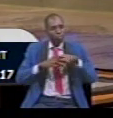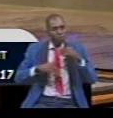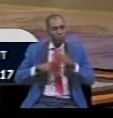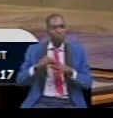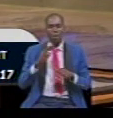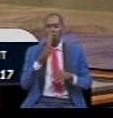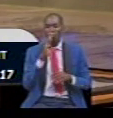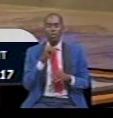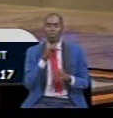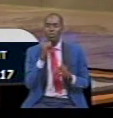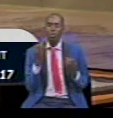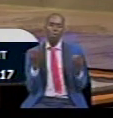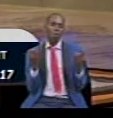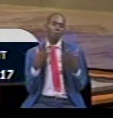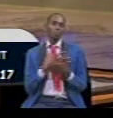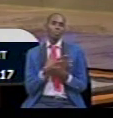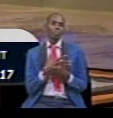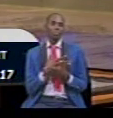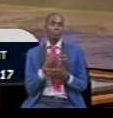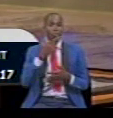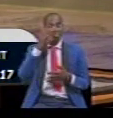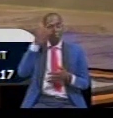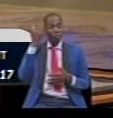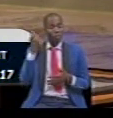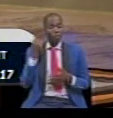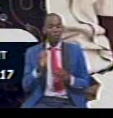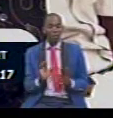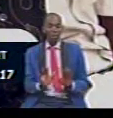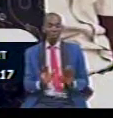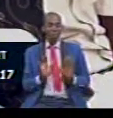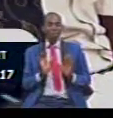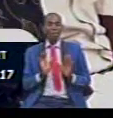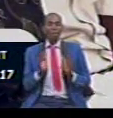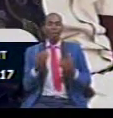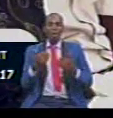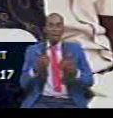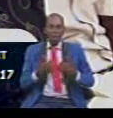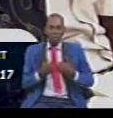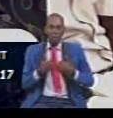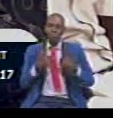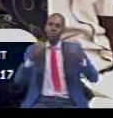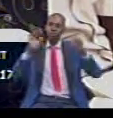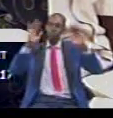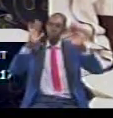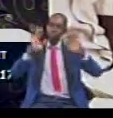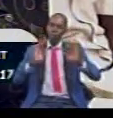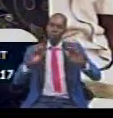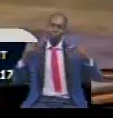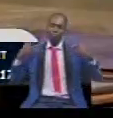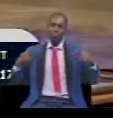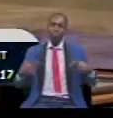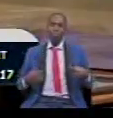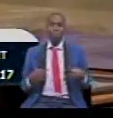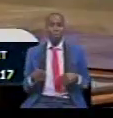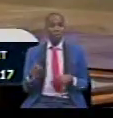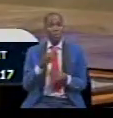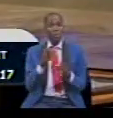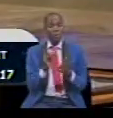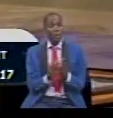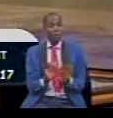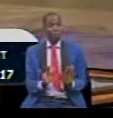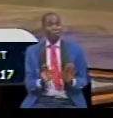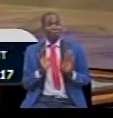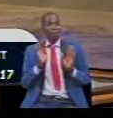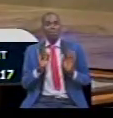afraid. Because fear has torment. He that feareth is